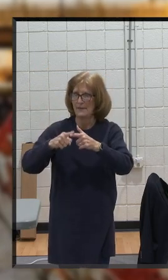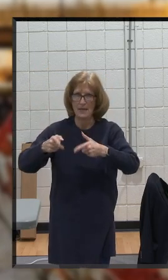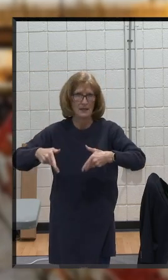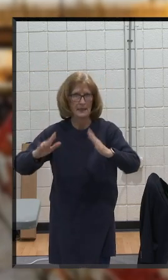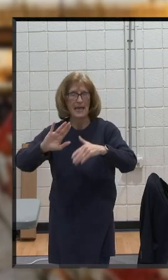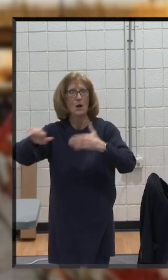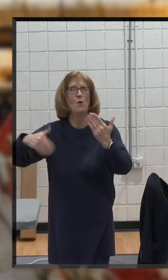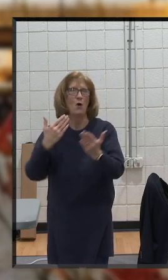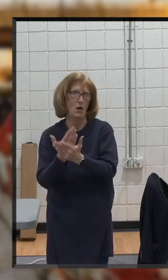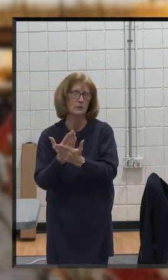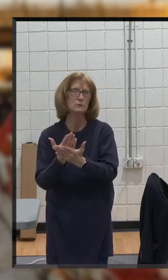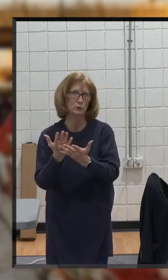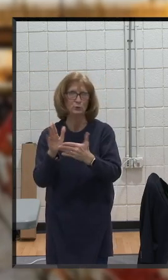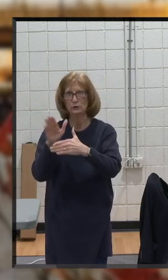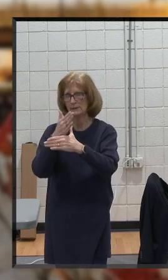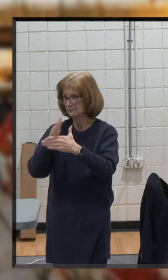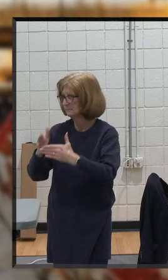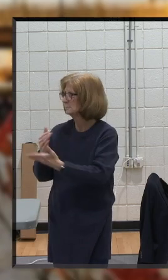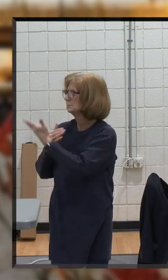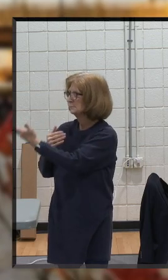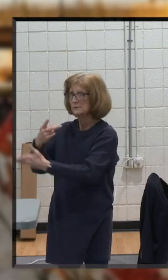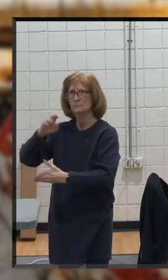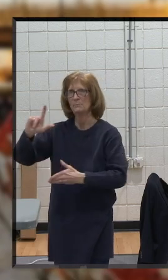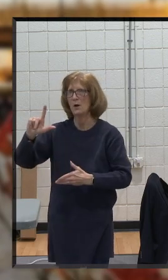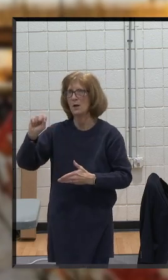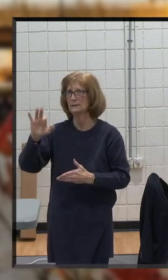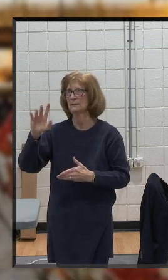I'm joined by my colleague Paul Scott,